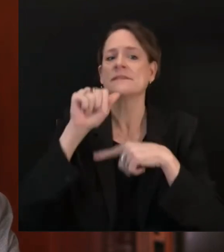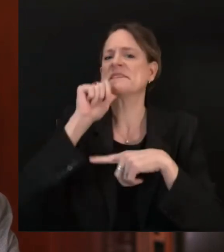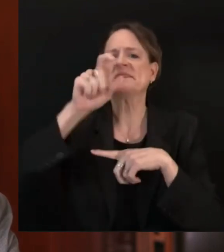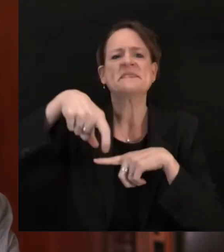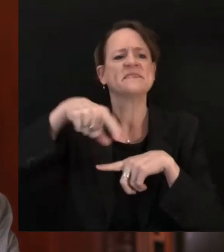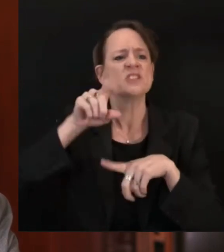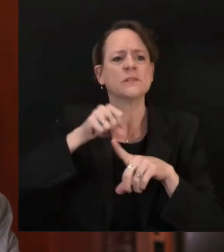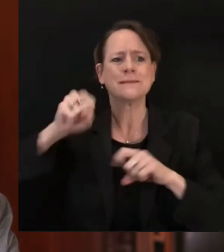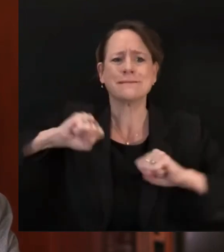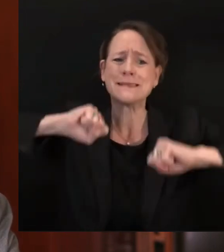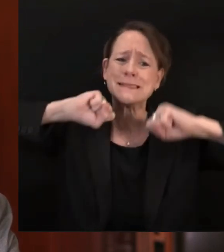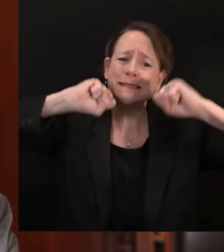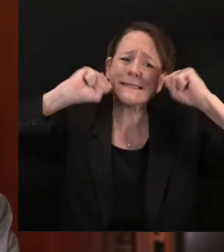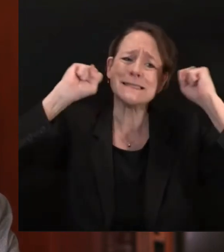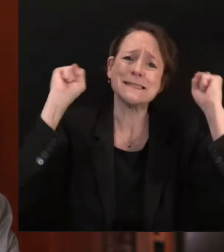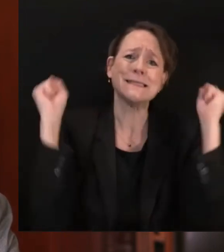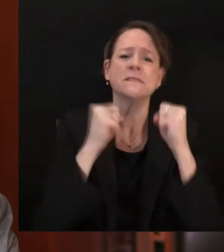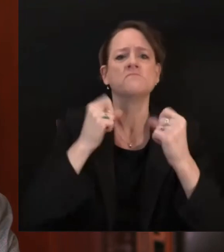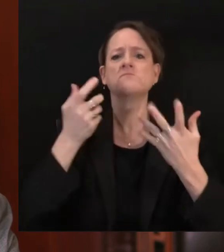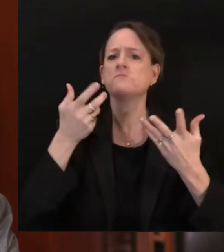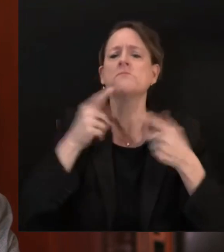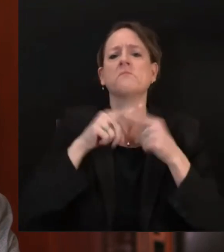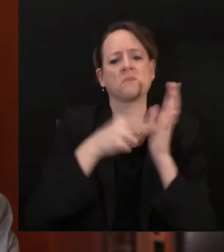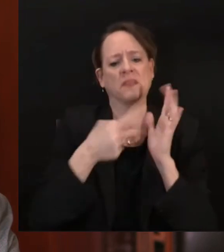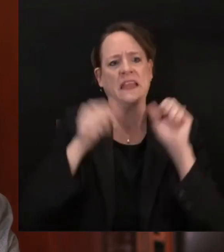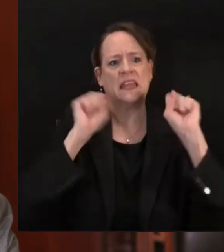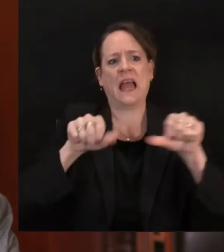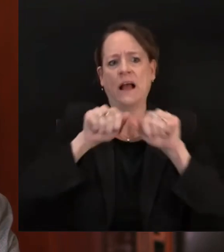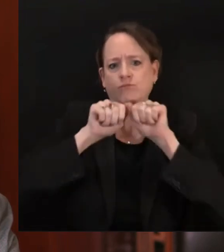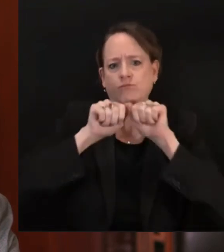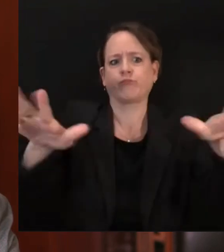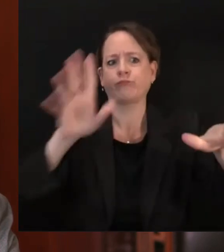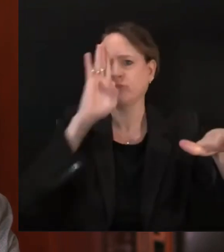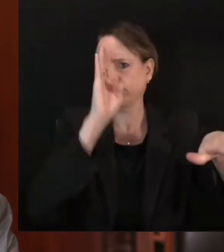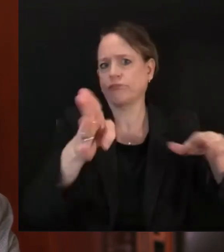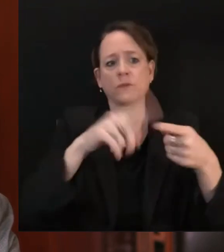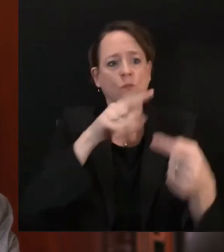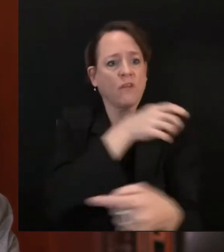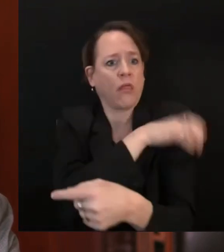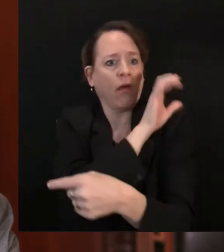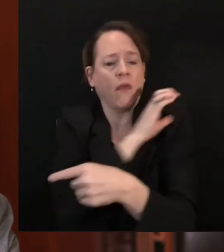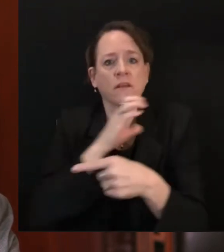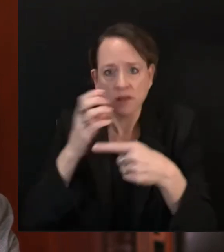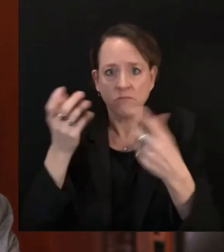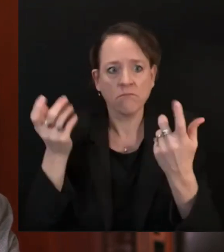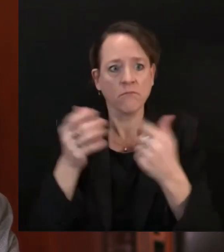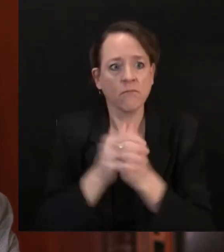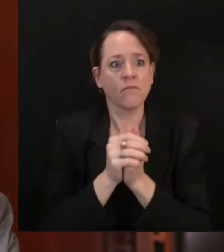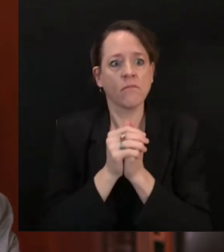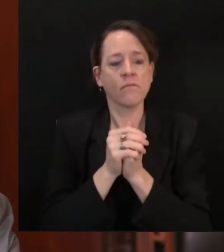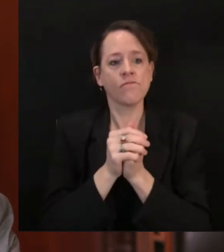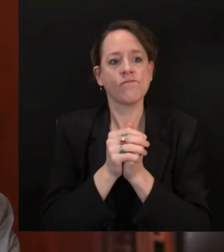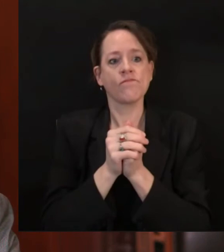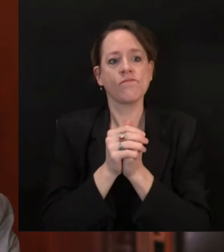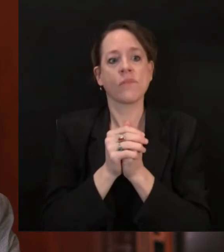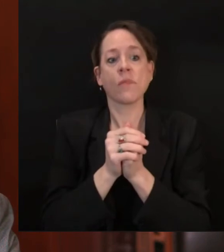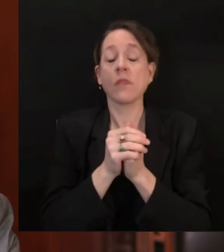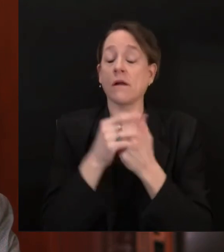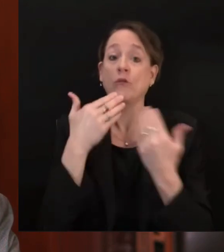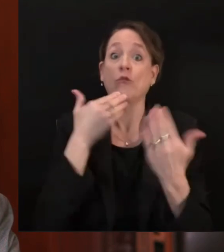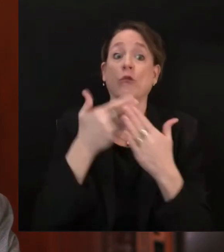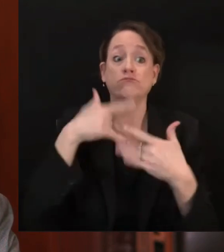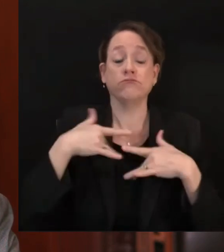is really good news, and while we don't have control over how much vaccine the federal government sends our way, I can promise you that